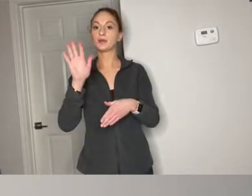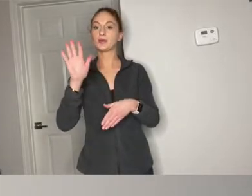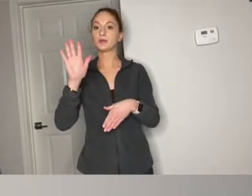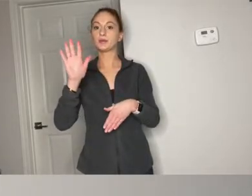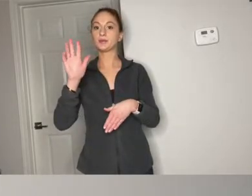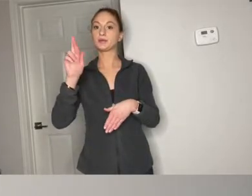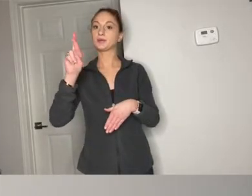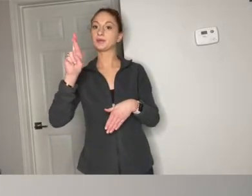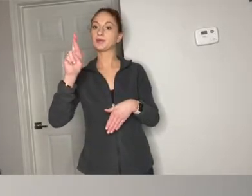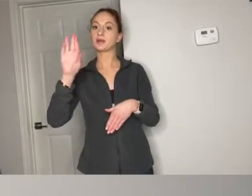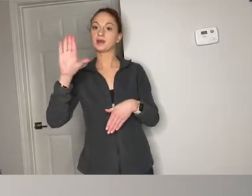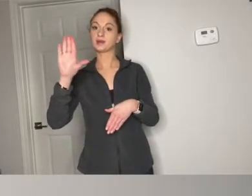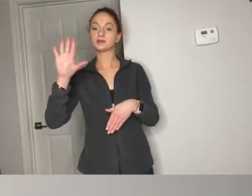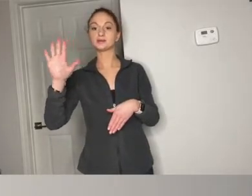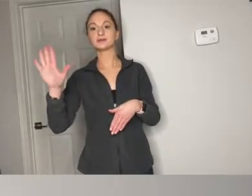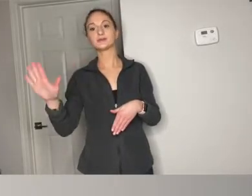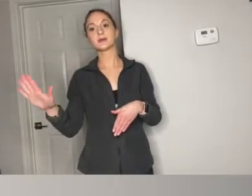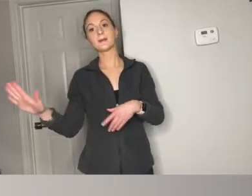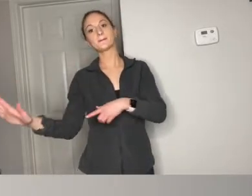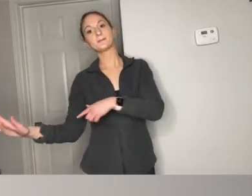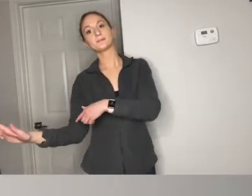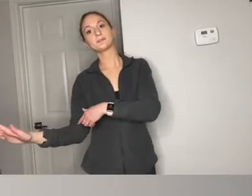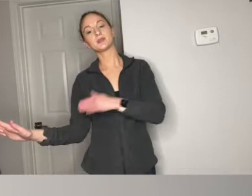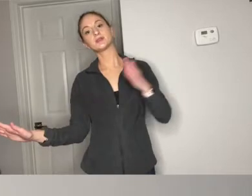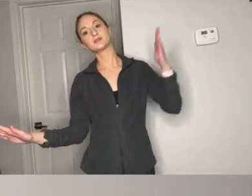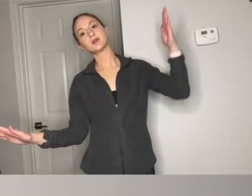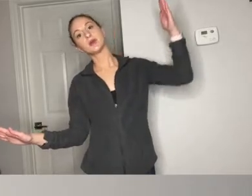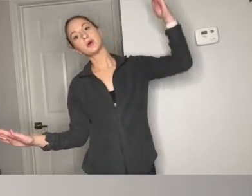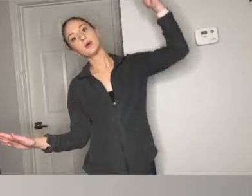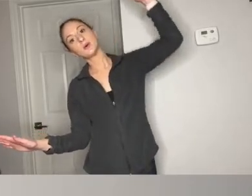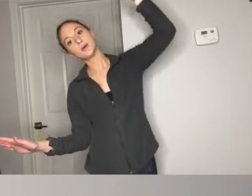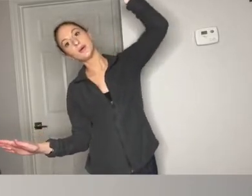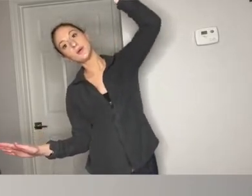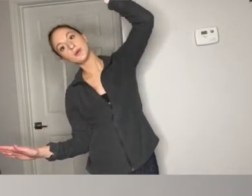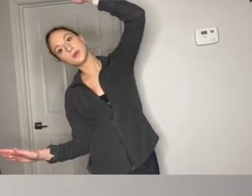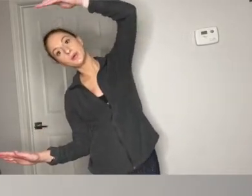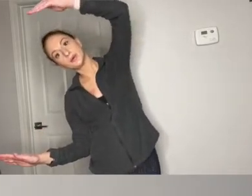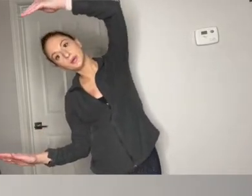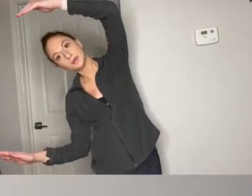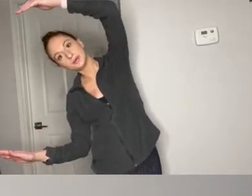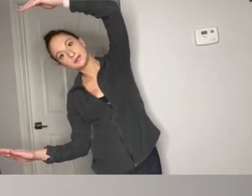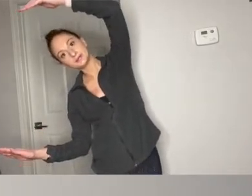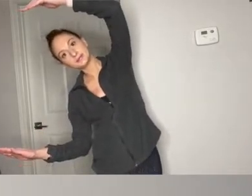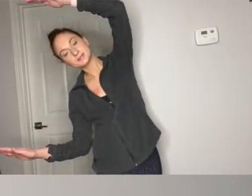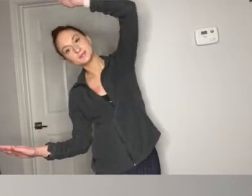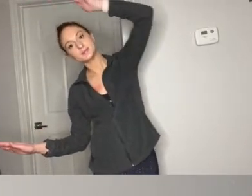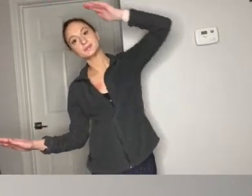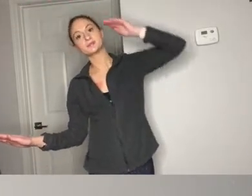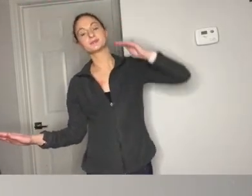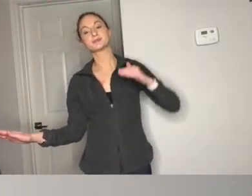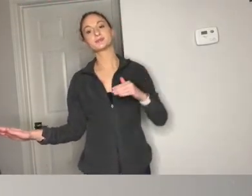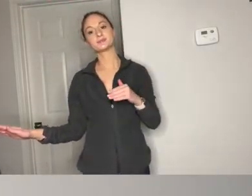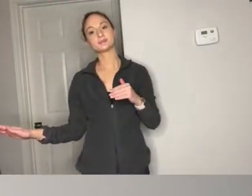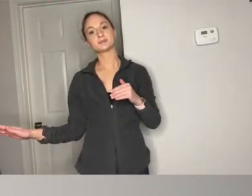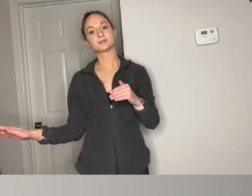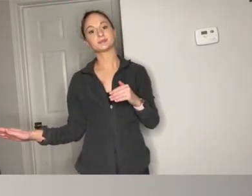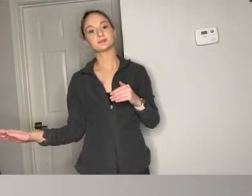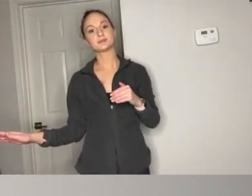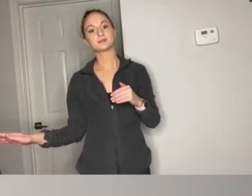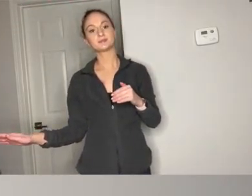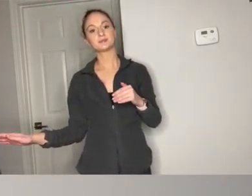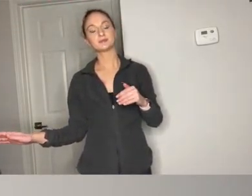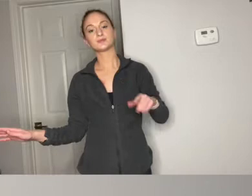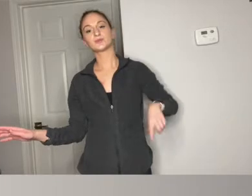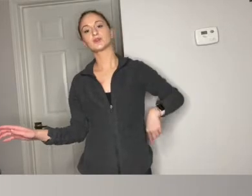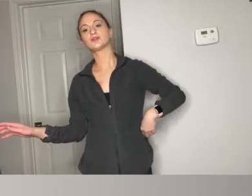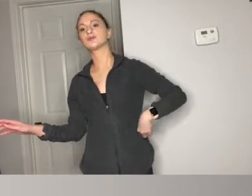Walk your right fingertips out to the side, bend your right elbow and reach up and over your head with your left arm.